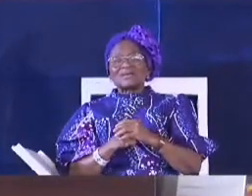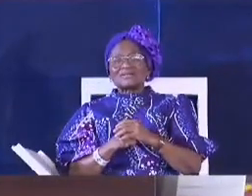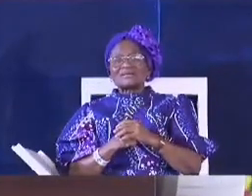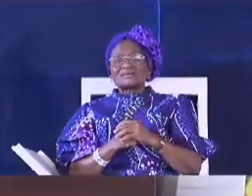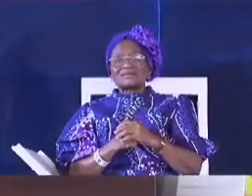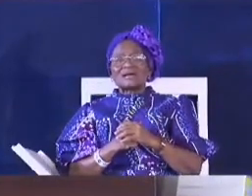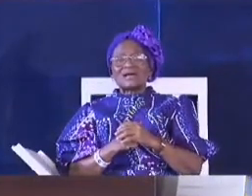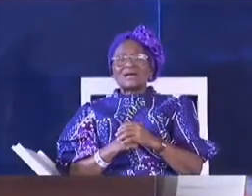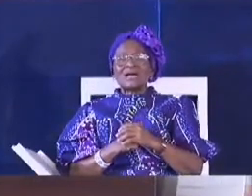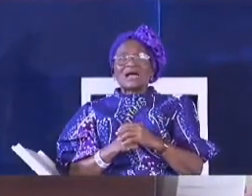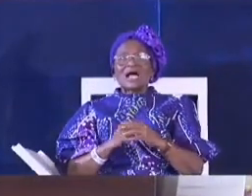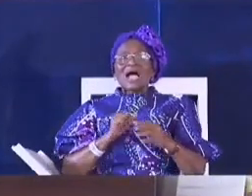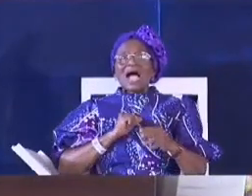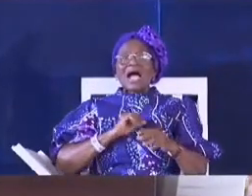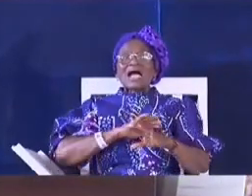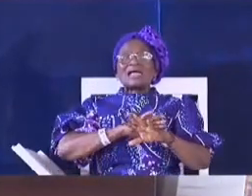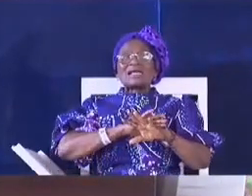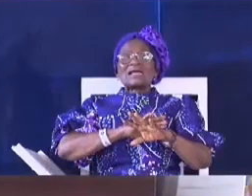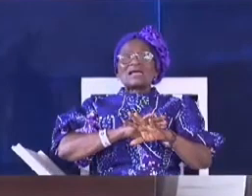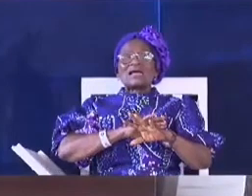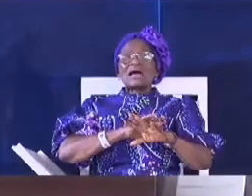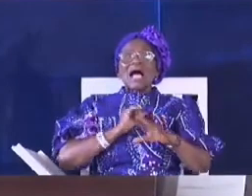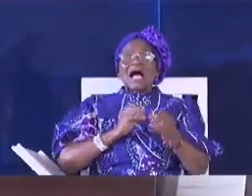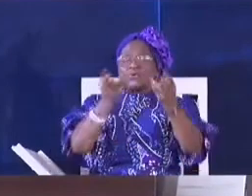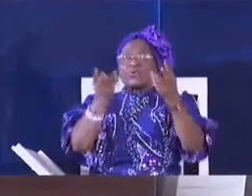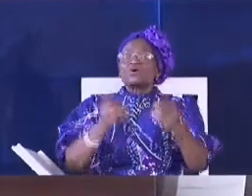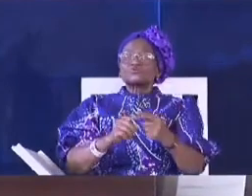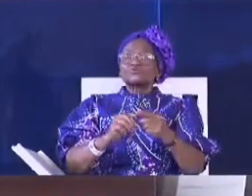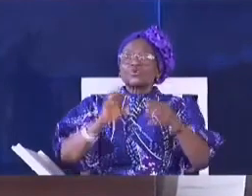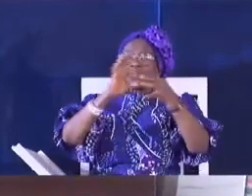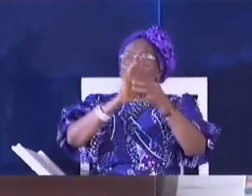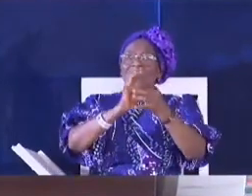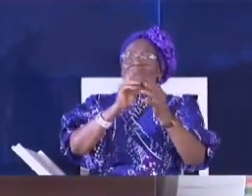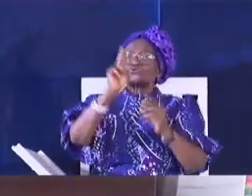And now we want to combine two prayers into one.